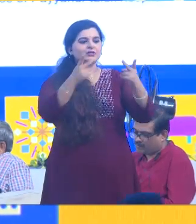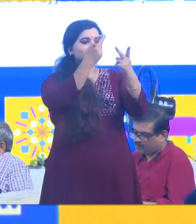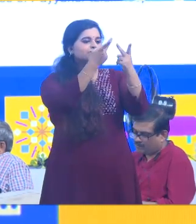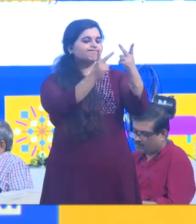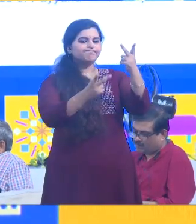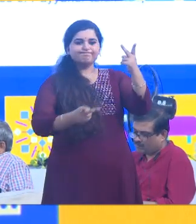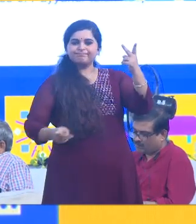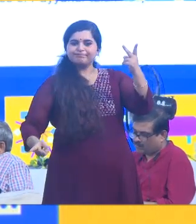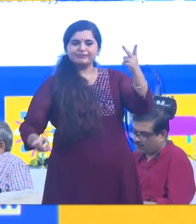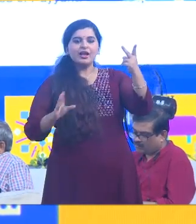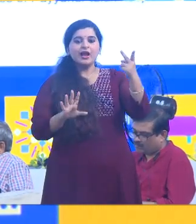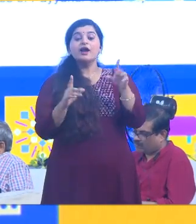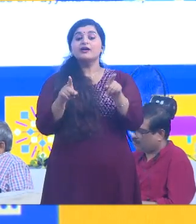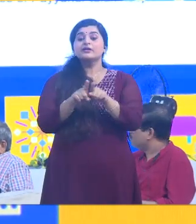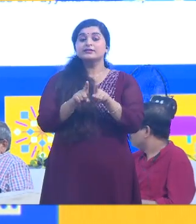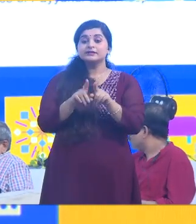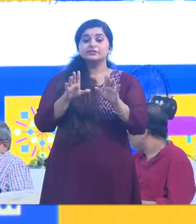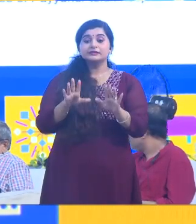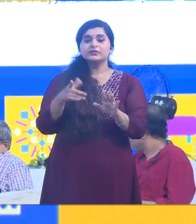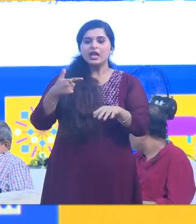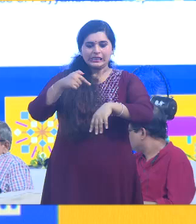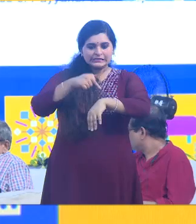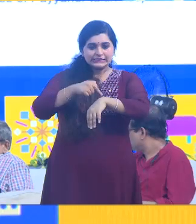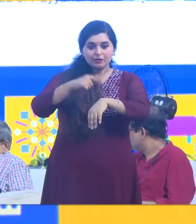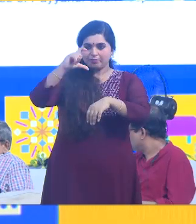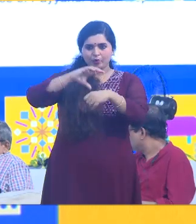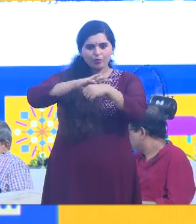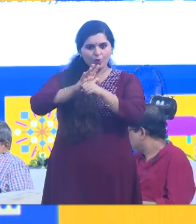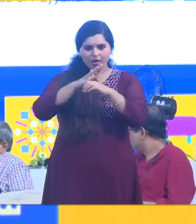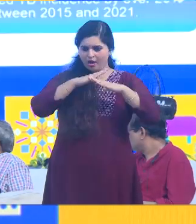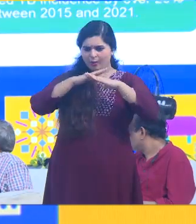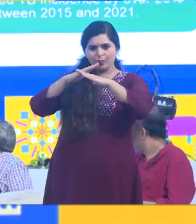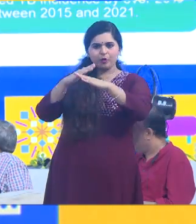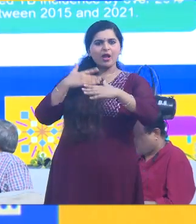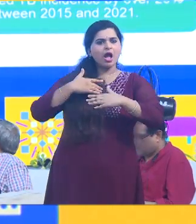deal of focus that has been provided during the time of the COVID outbreak. Next one.